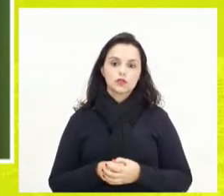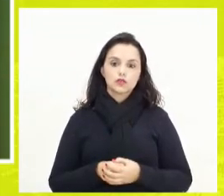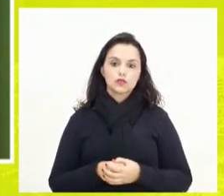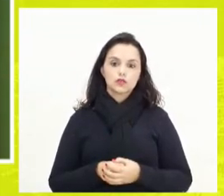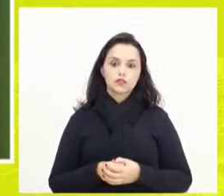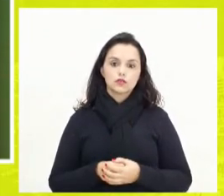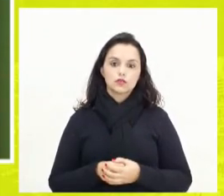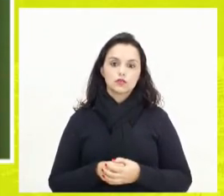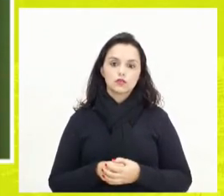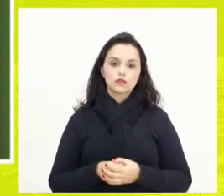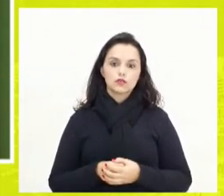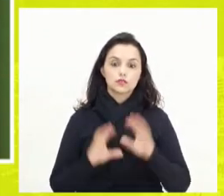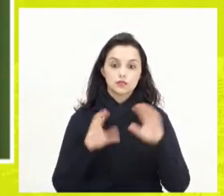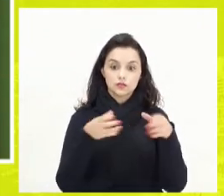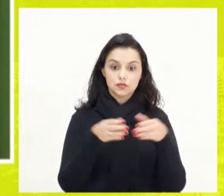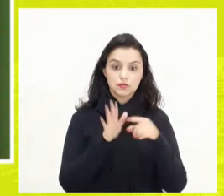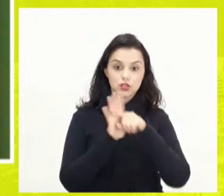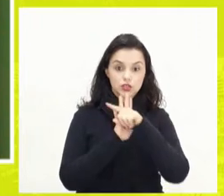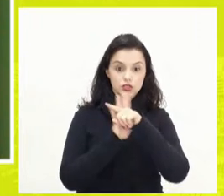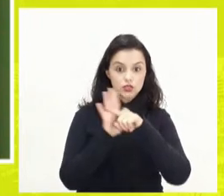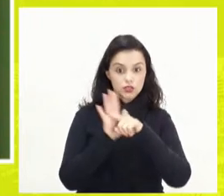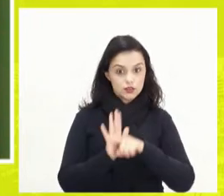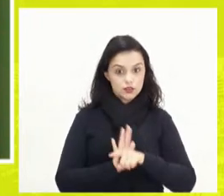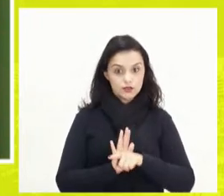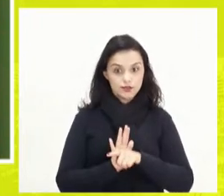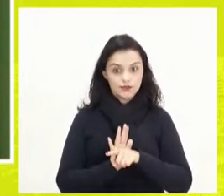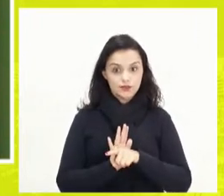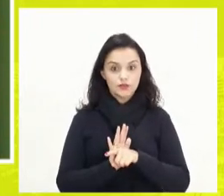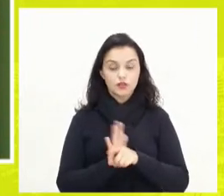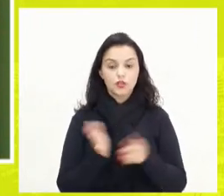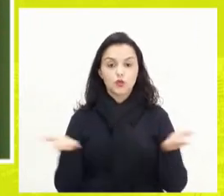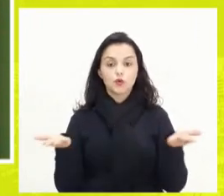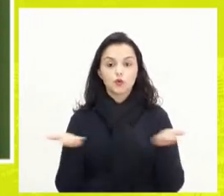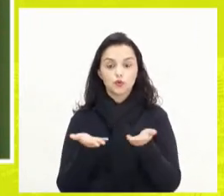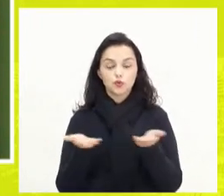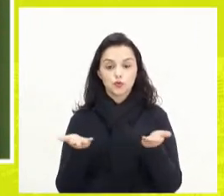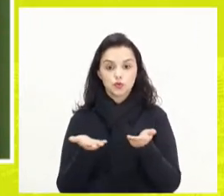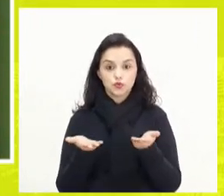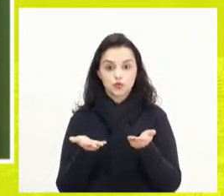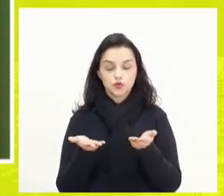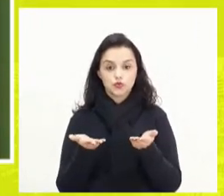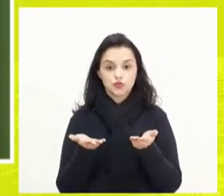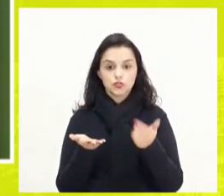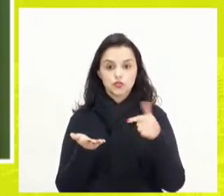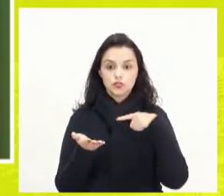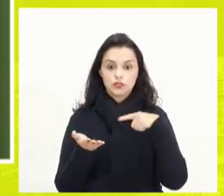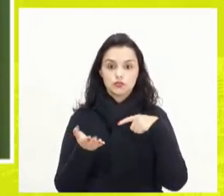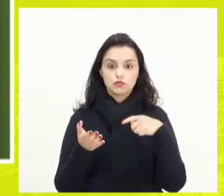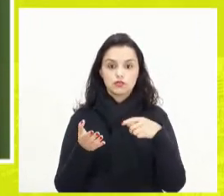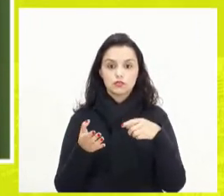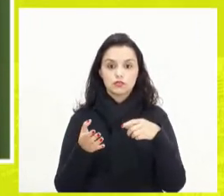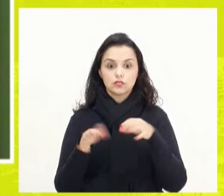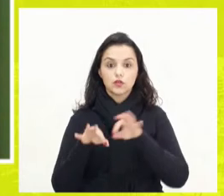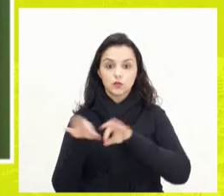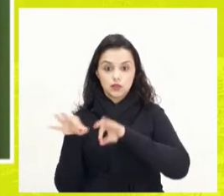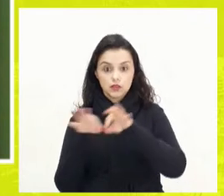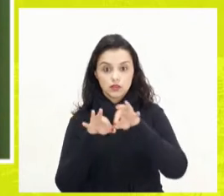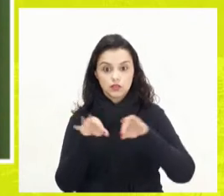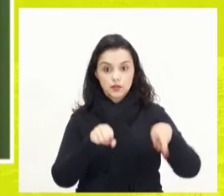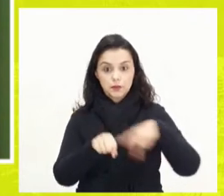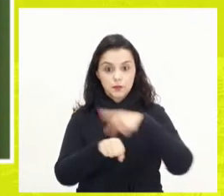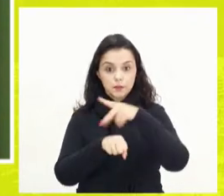and you know the checkers that are